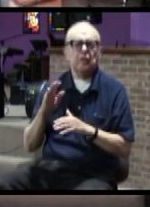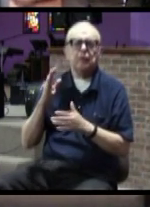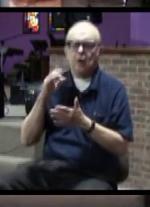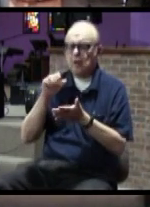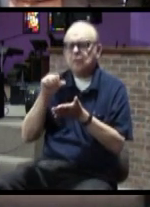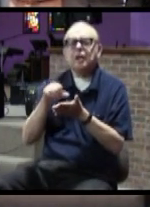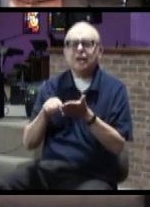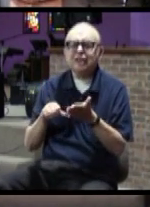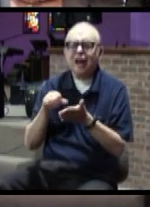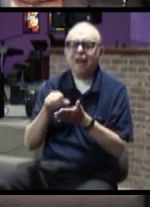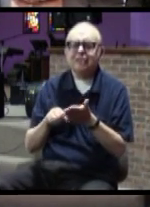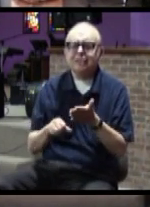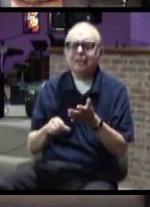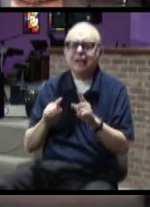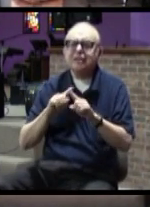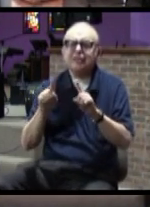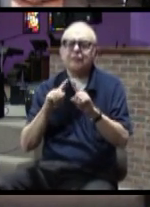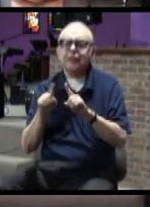Uniquely cut.